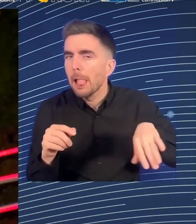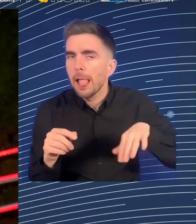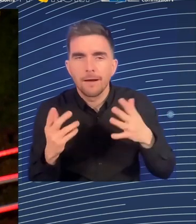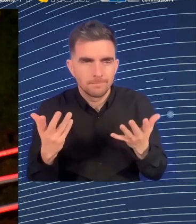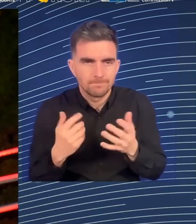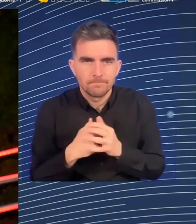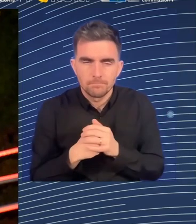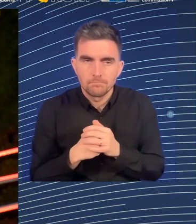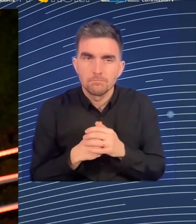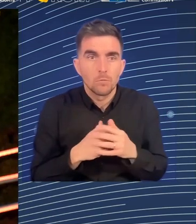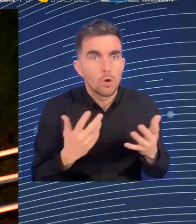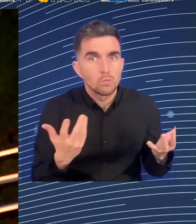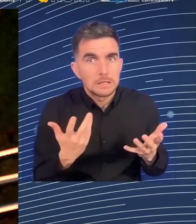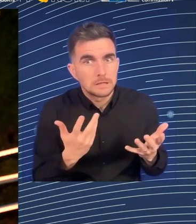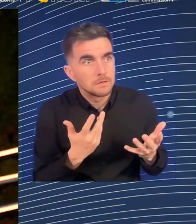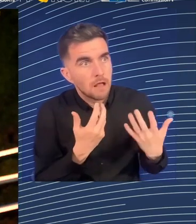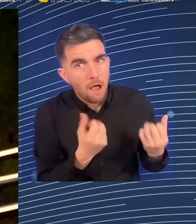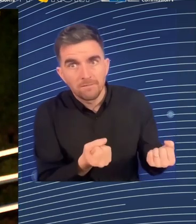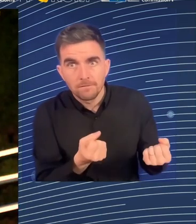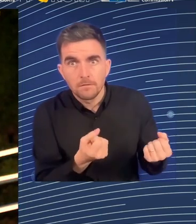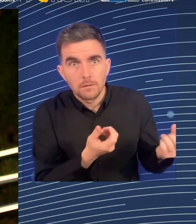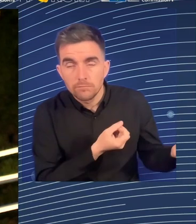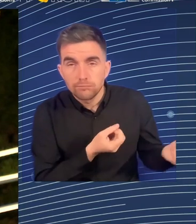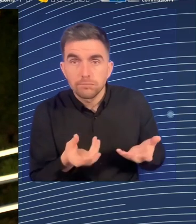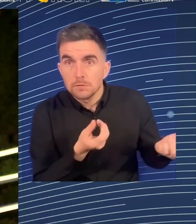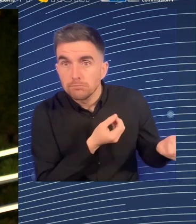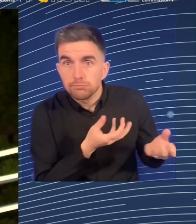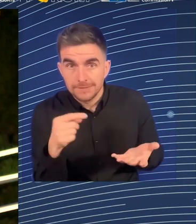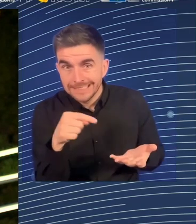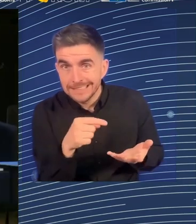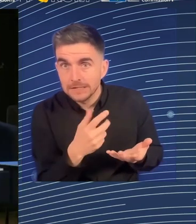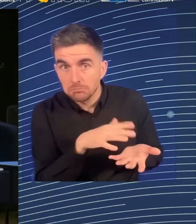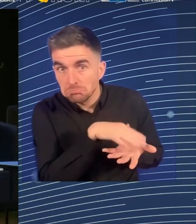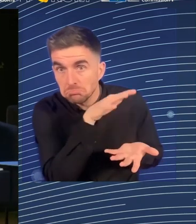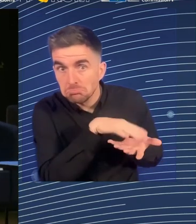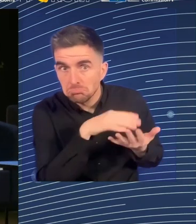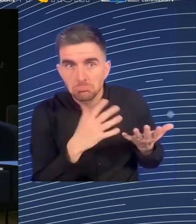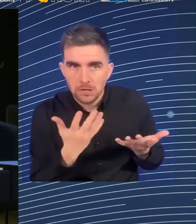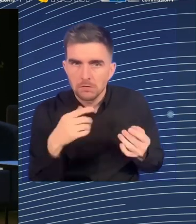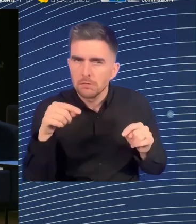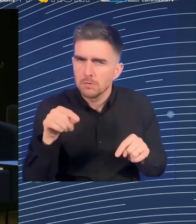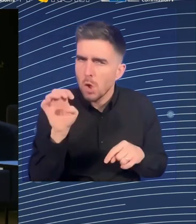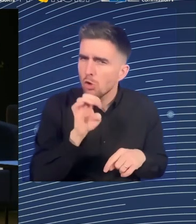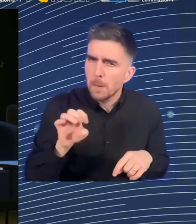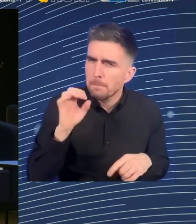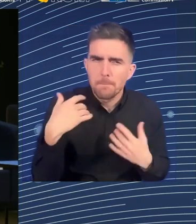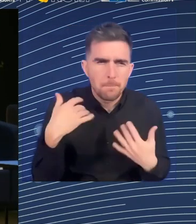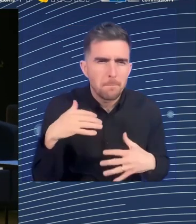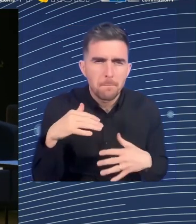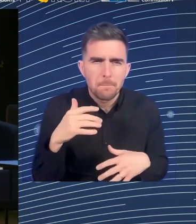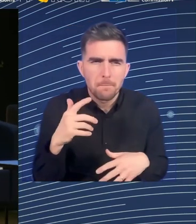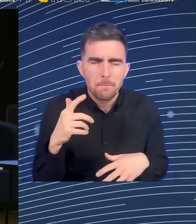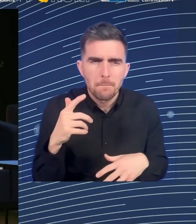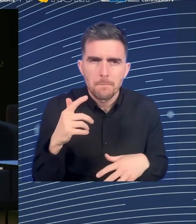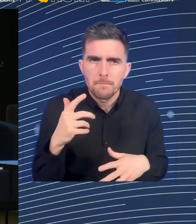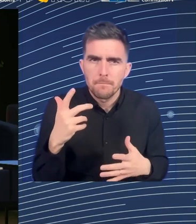2035, almost all baby boomers will have retired. But the replacement and the retirement